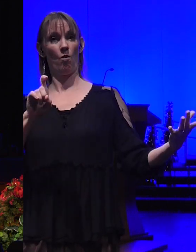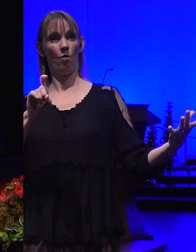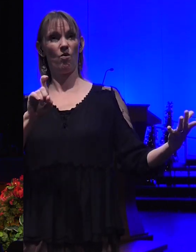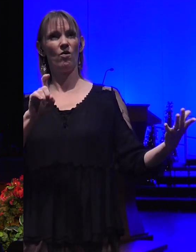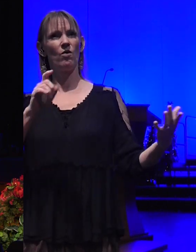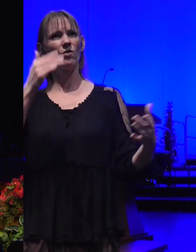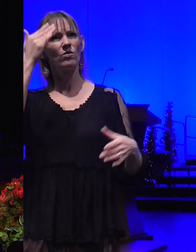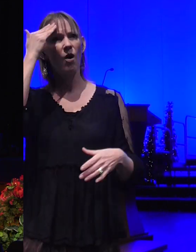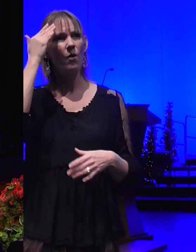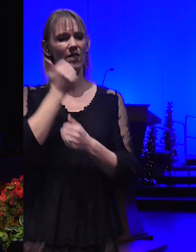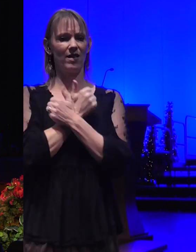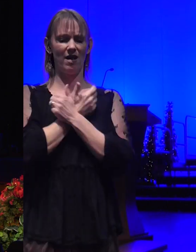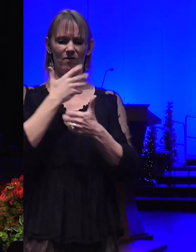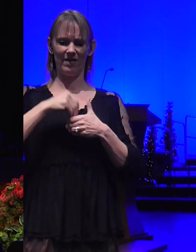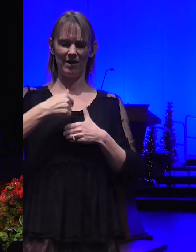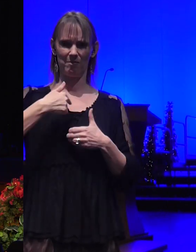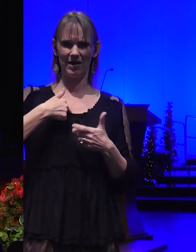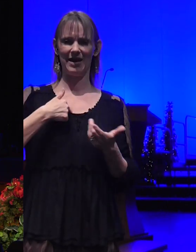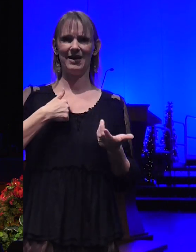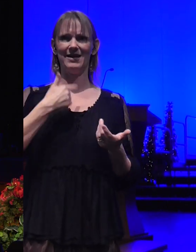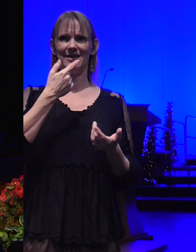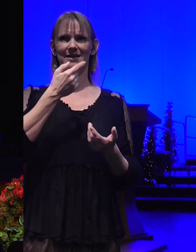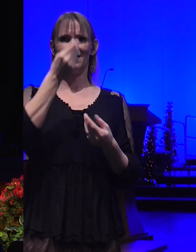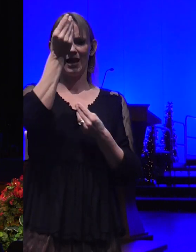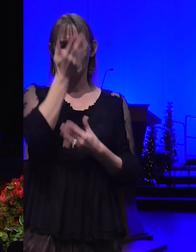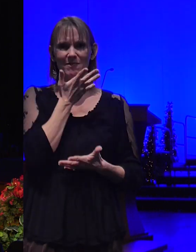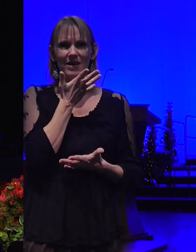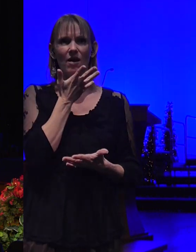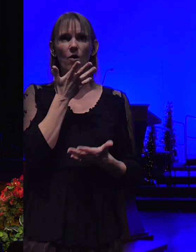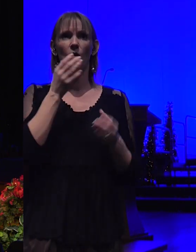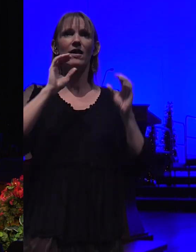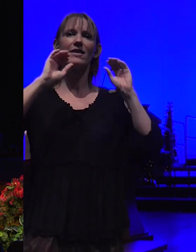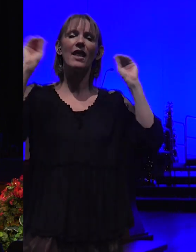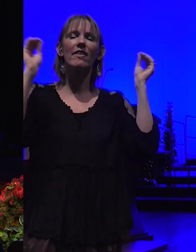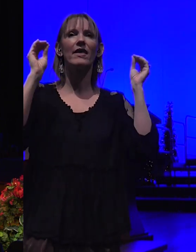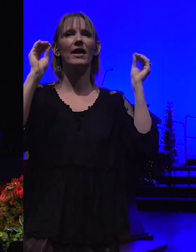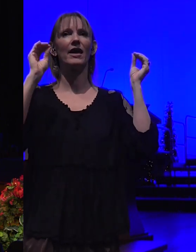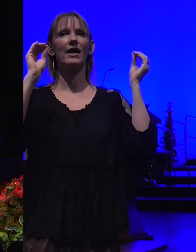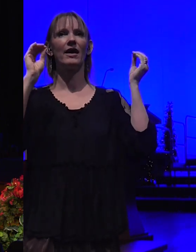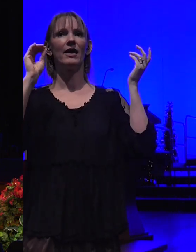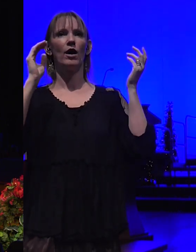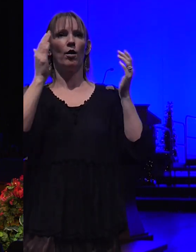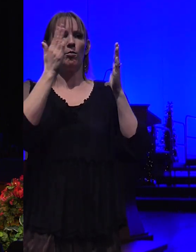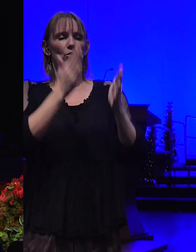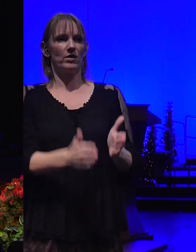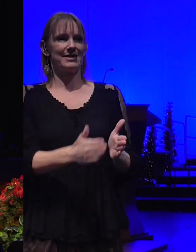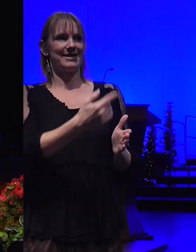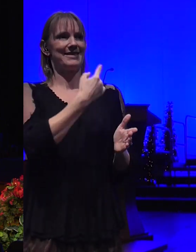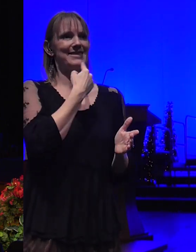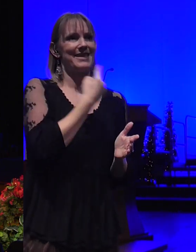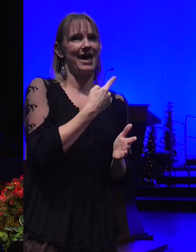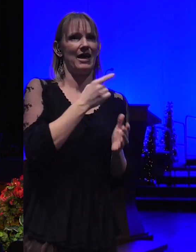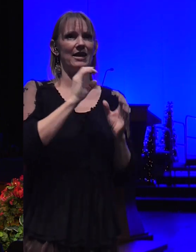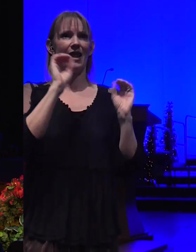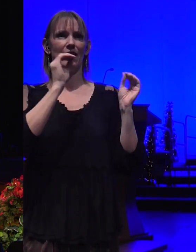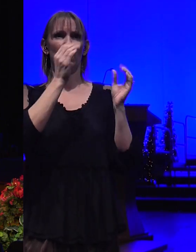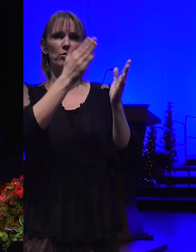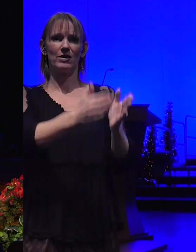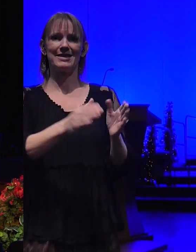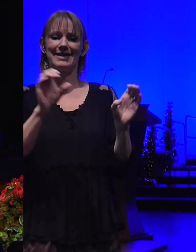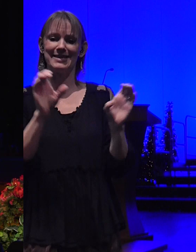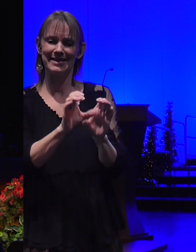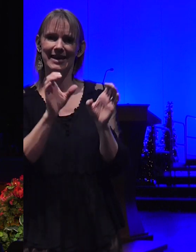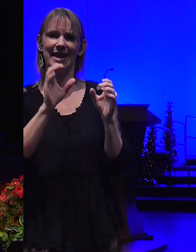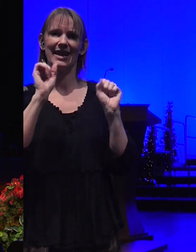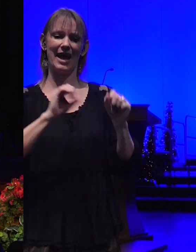Remembering that love in me whispers to me, nothing anyone ever said or did ever had the power to diminish you, the